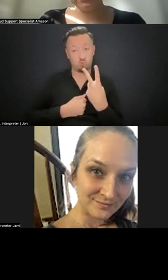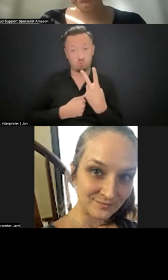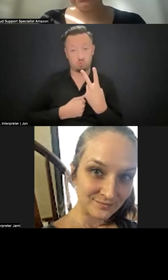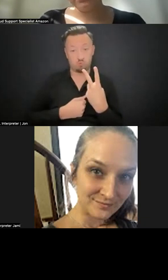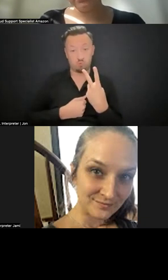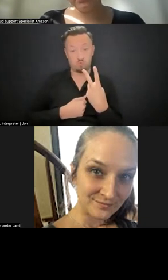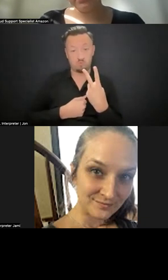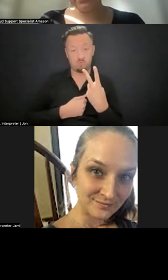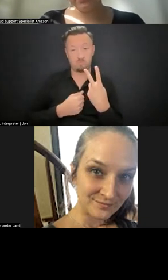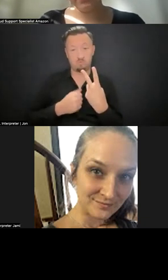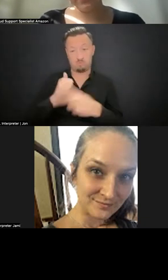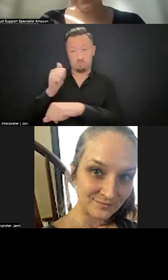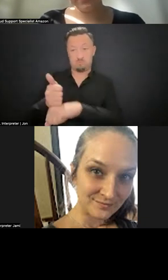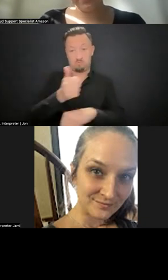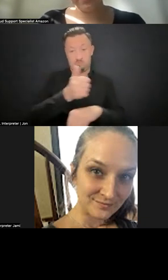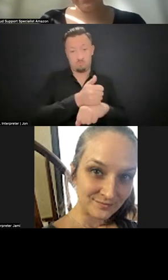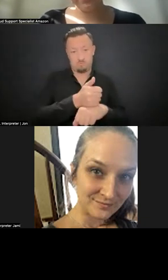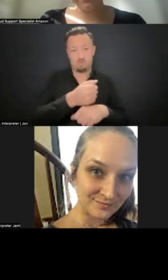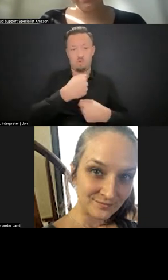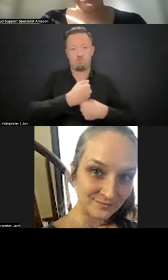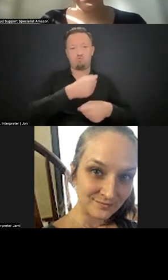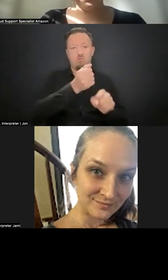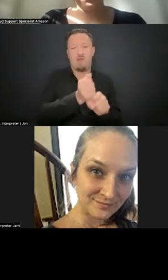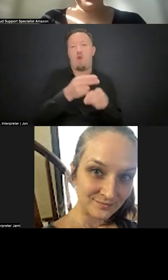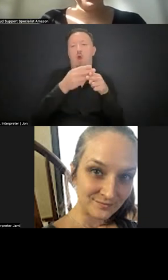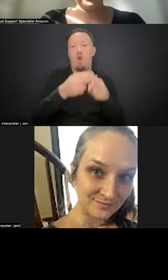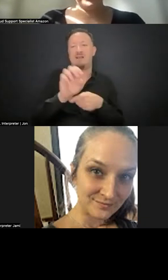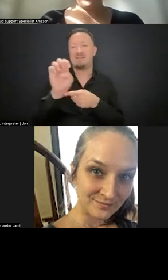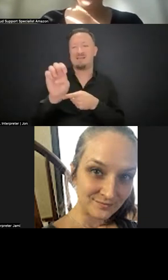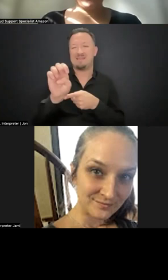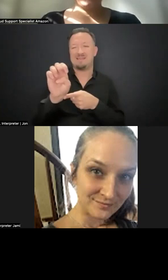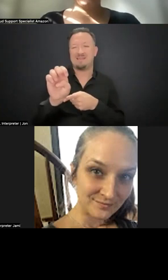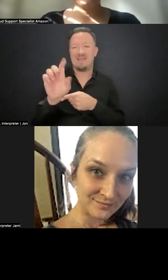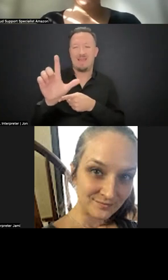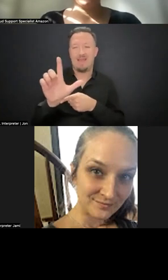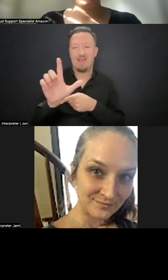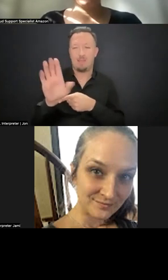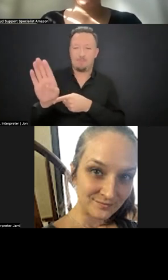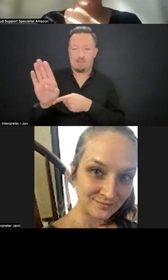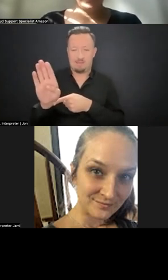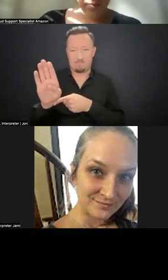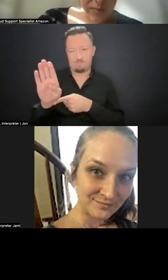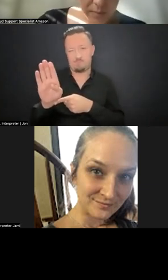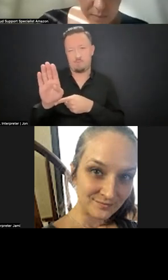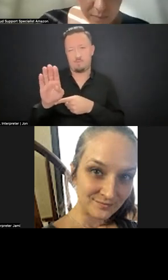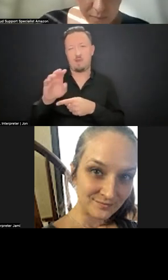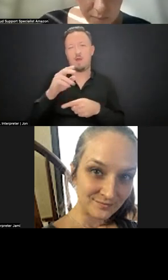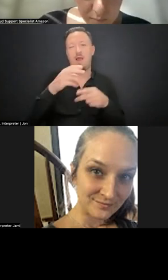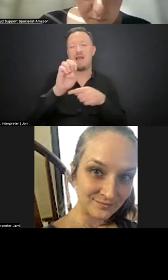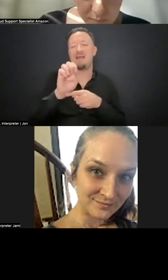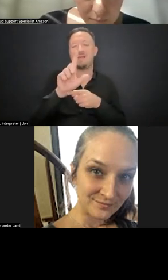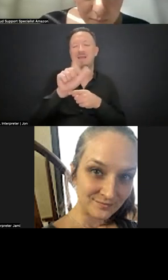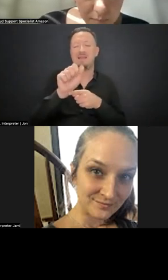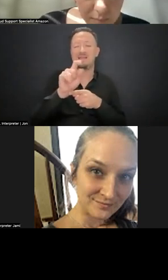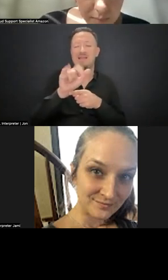and create what's called ELB, Elastic Load Balancer. It's another software that checks to